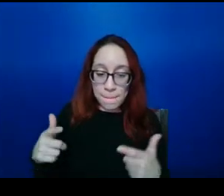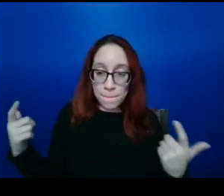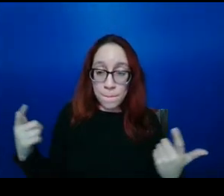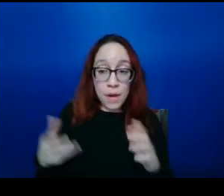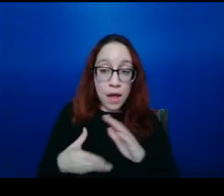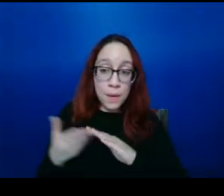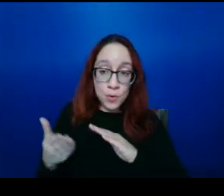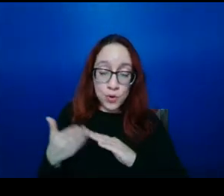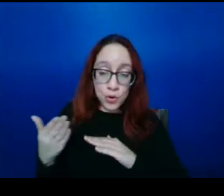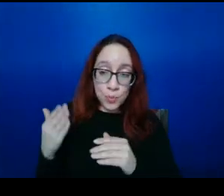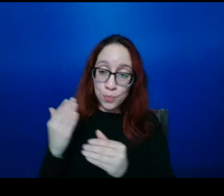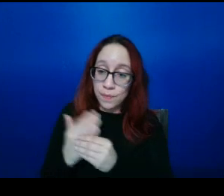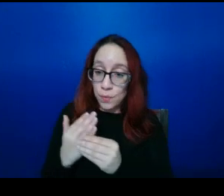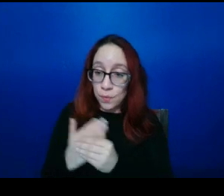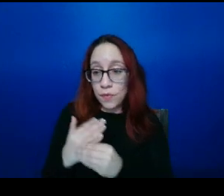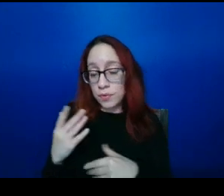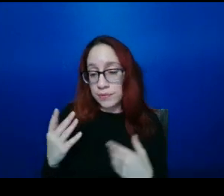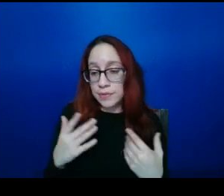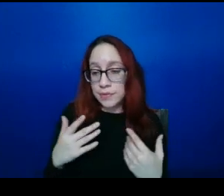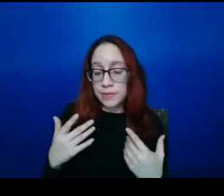operating portfolio, but